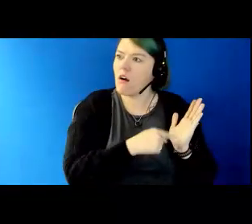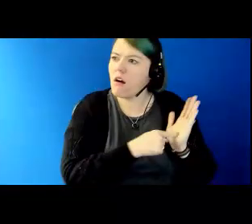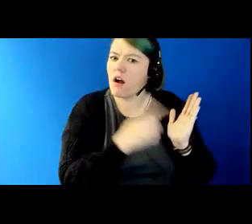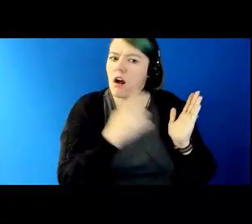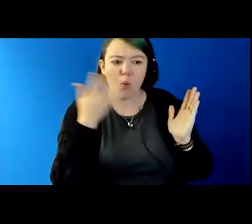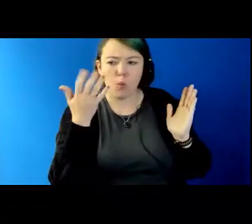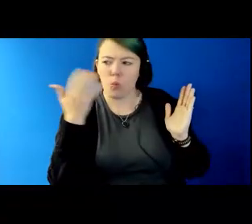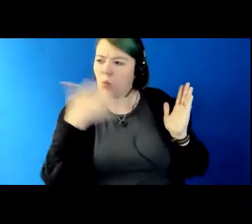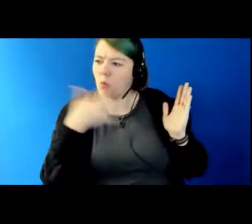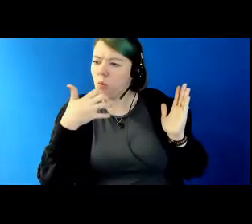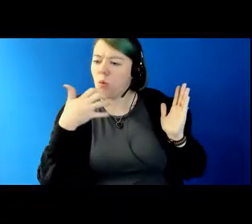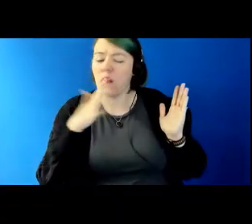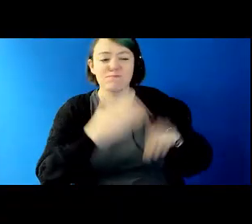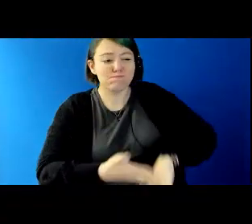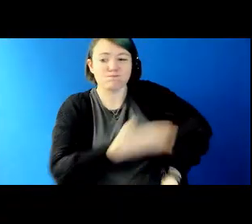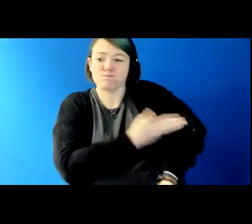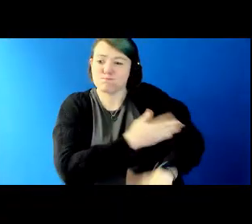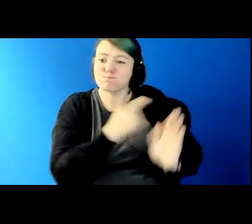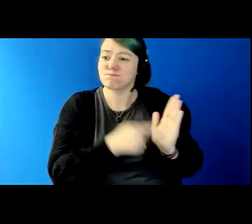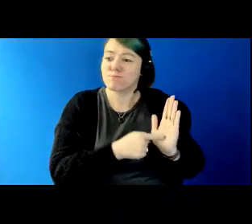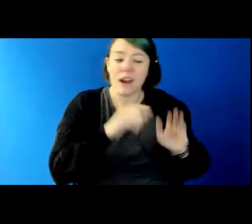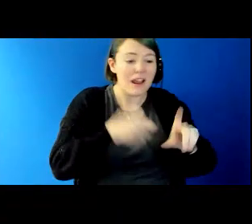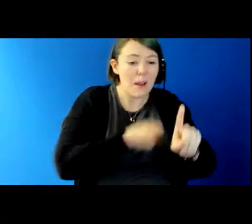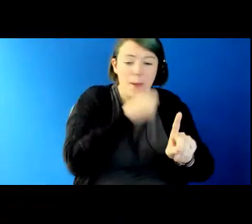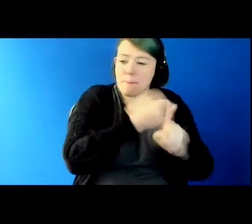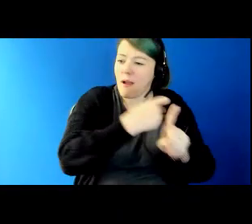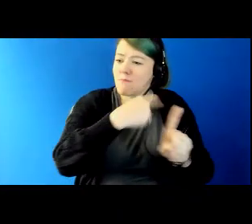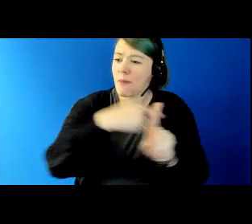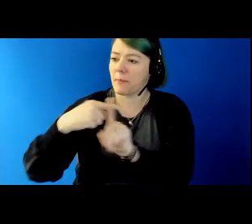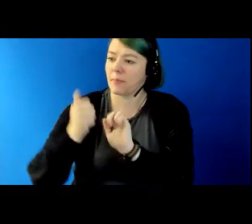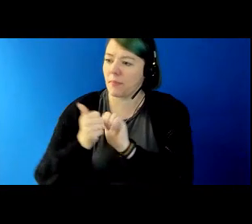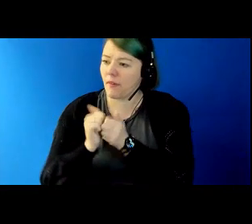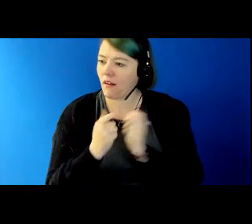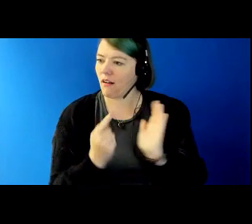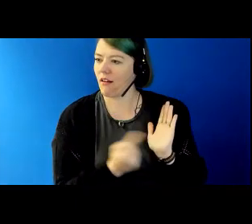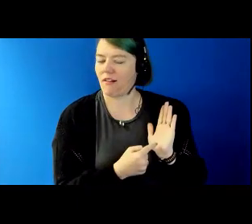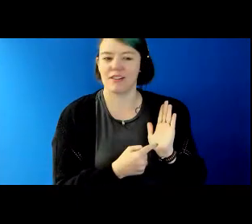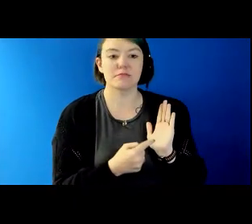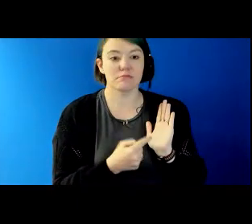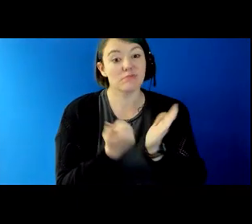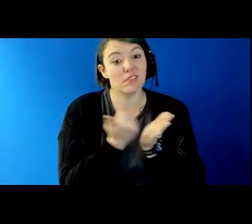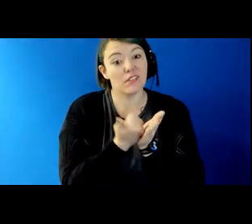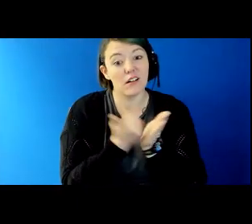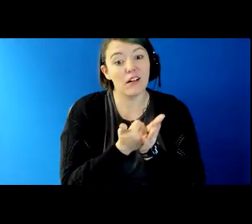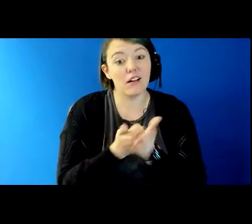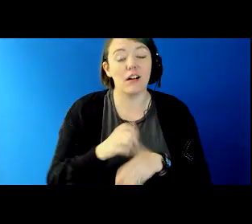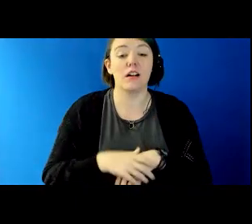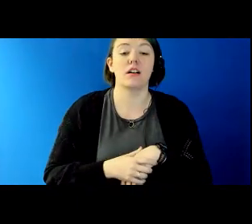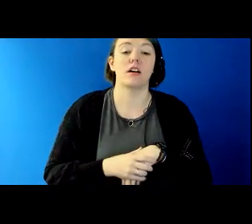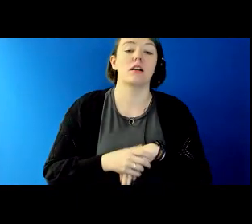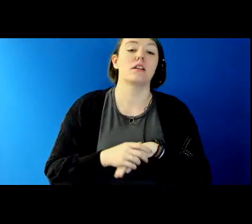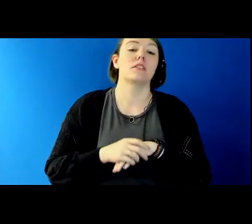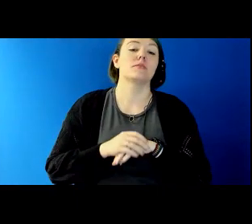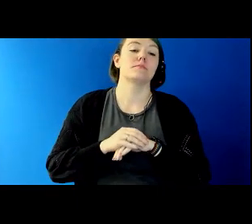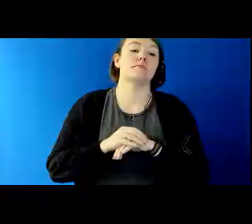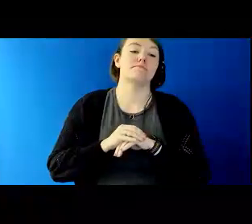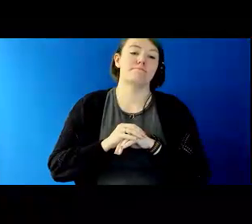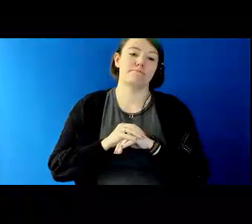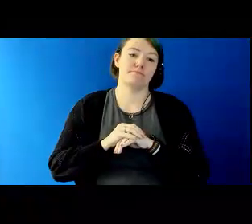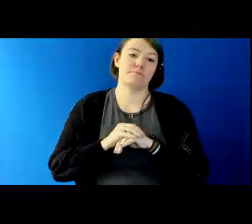a few simple engagement ideas, employers can build a culture where disability inclusion is both intentional